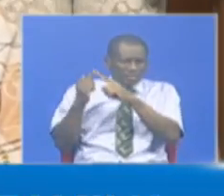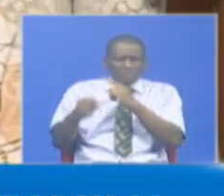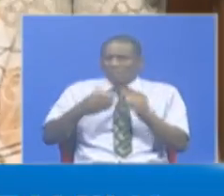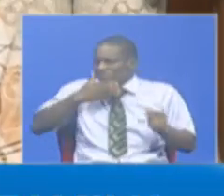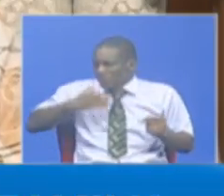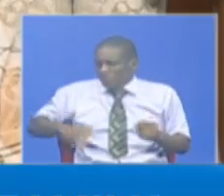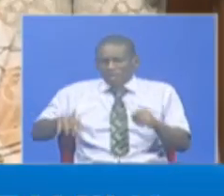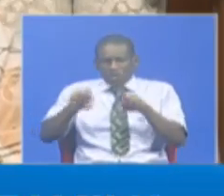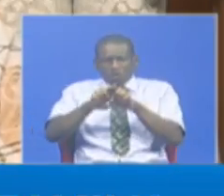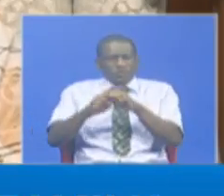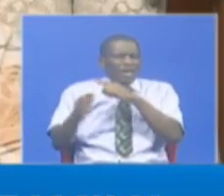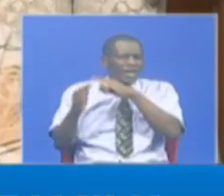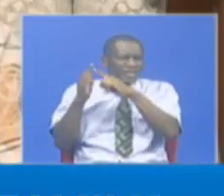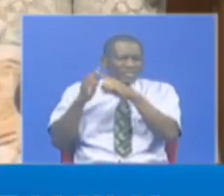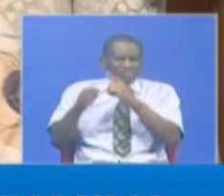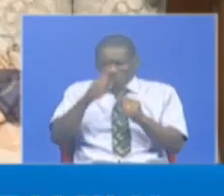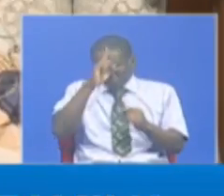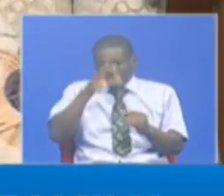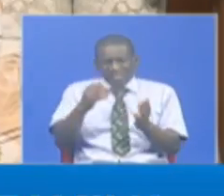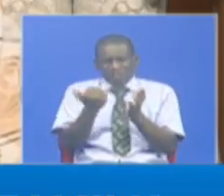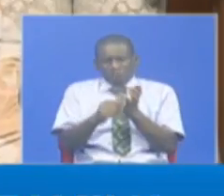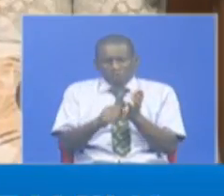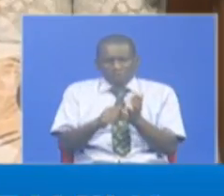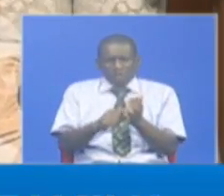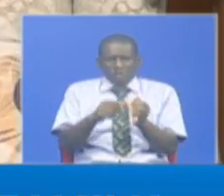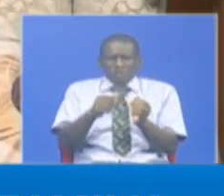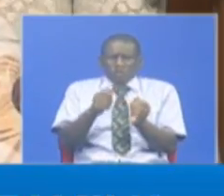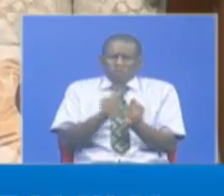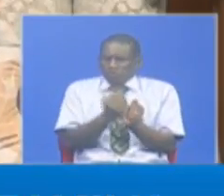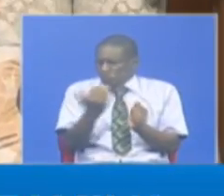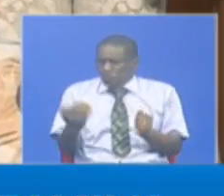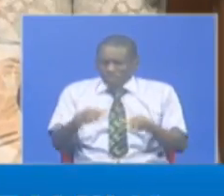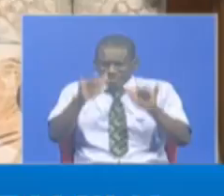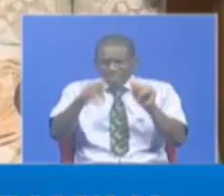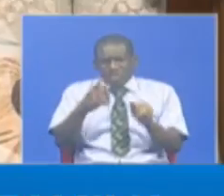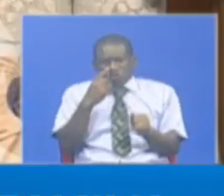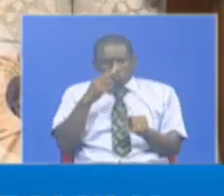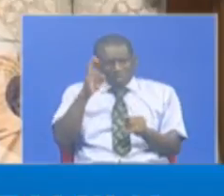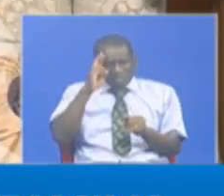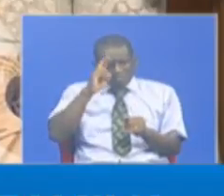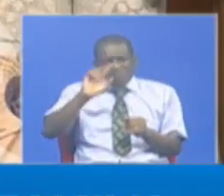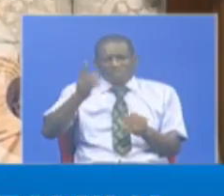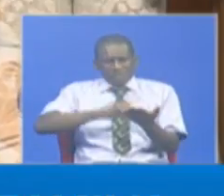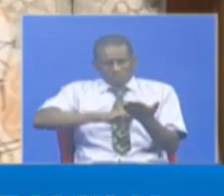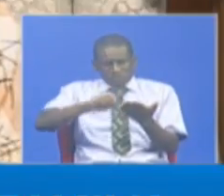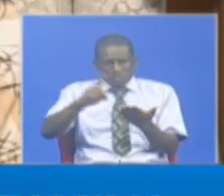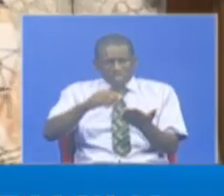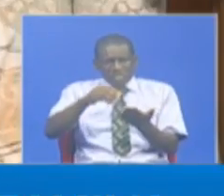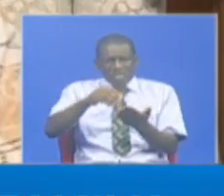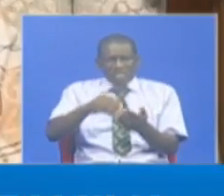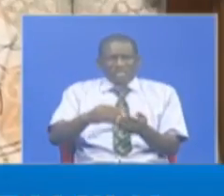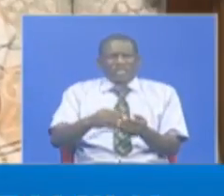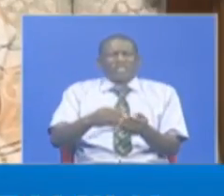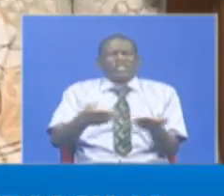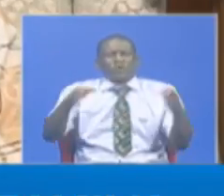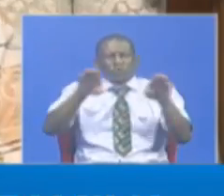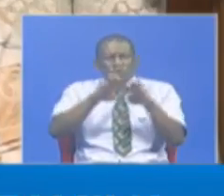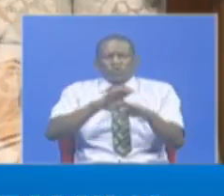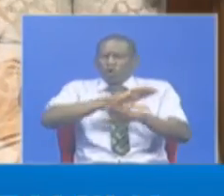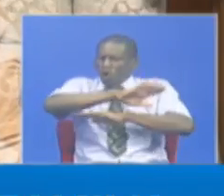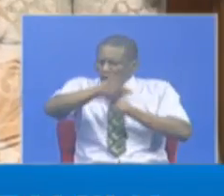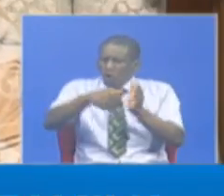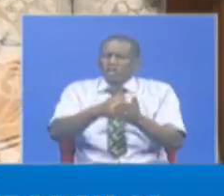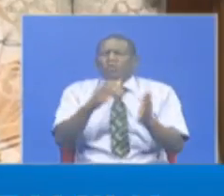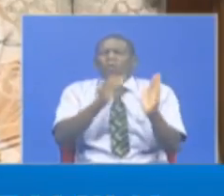also experiencing serious problem with having the children at home. Remember the first week they were sent away, they were all taken to libraries.